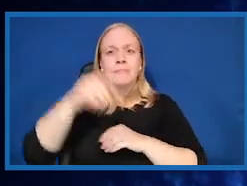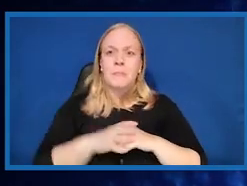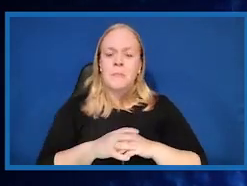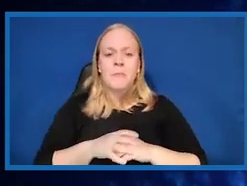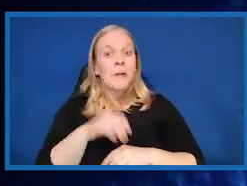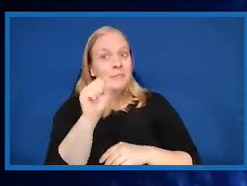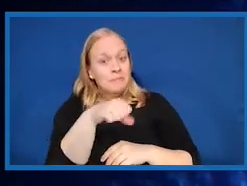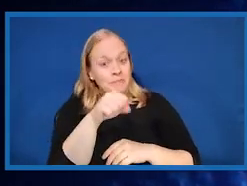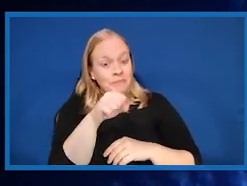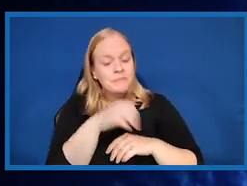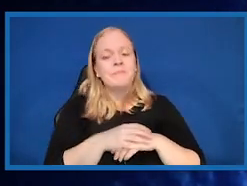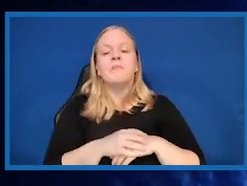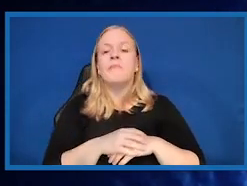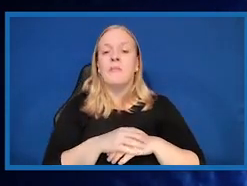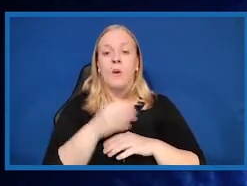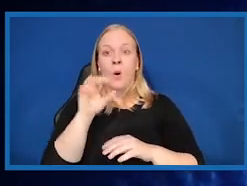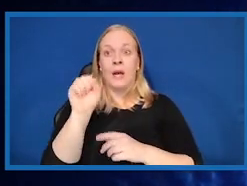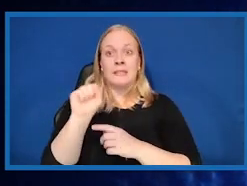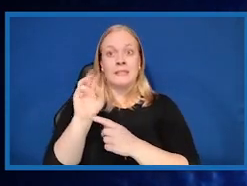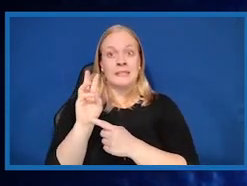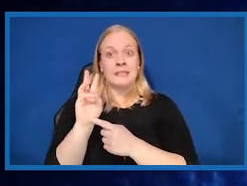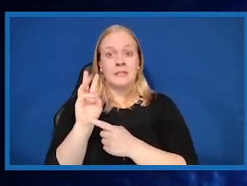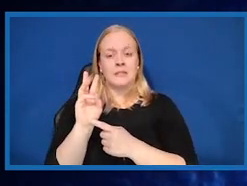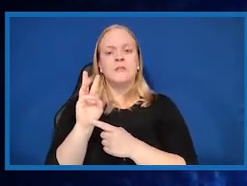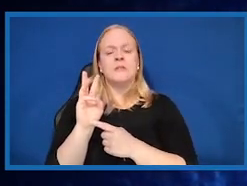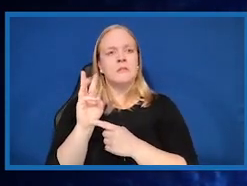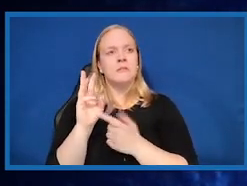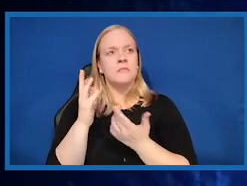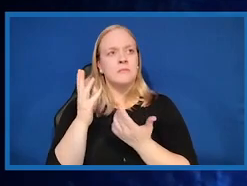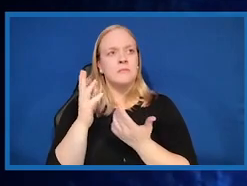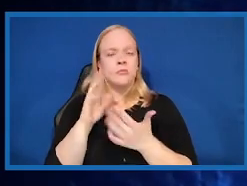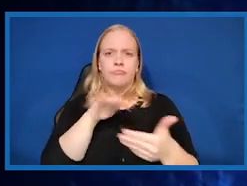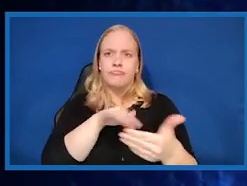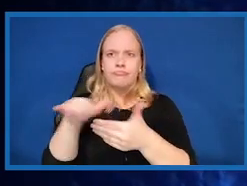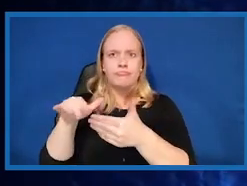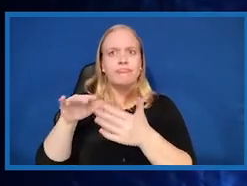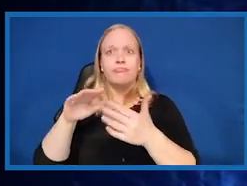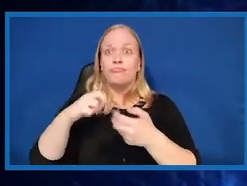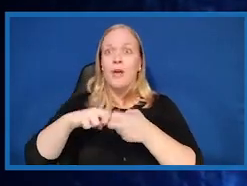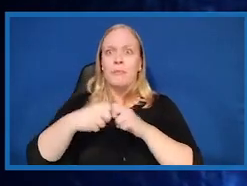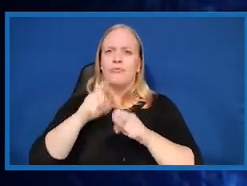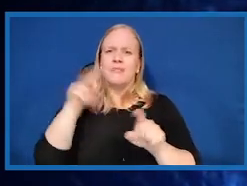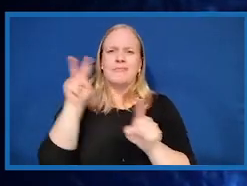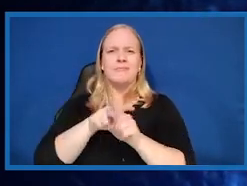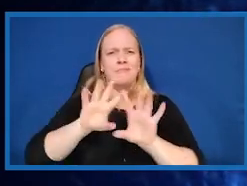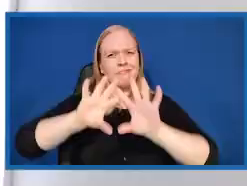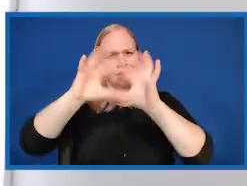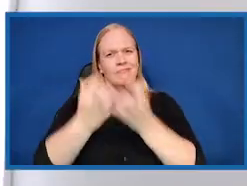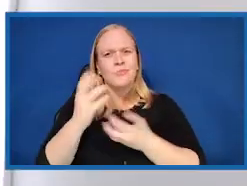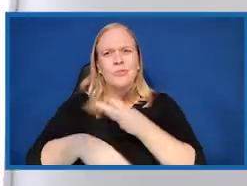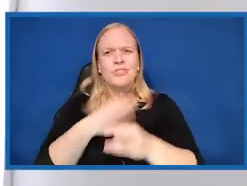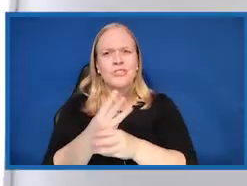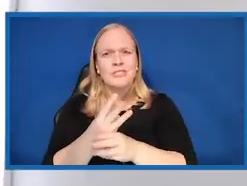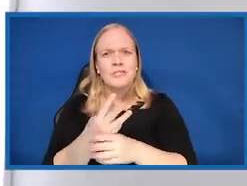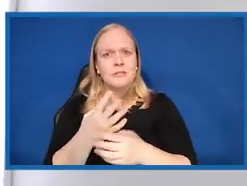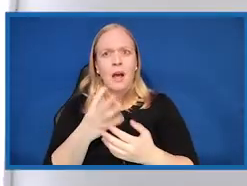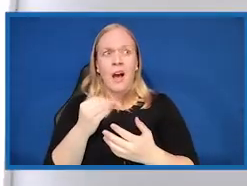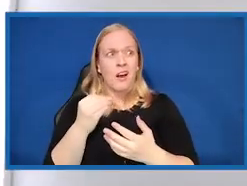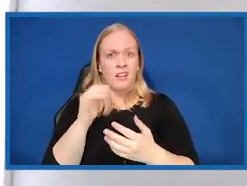Yeah, so it's a global problem. It's a difficult problem. So it